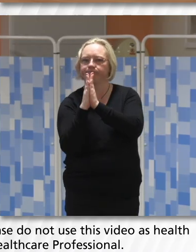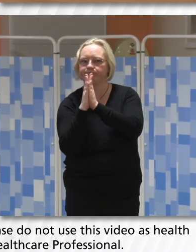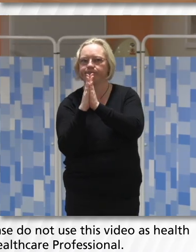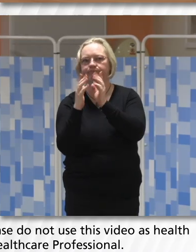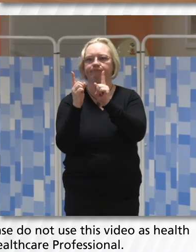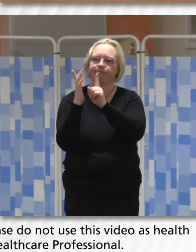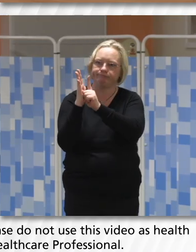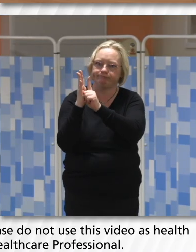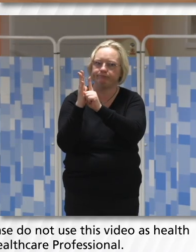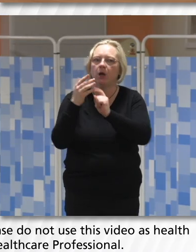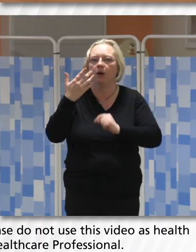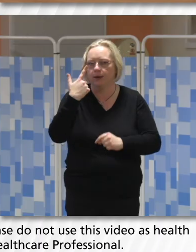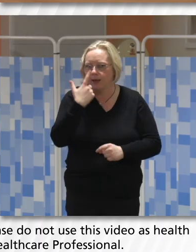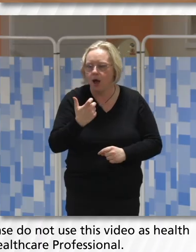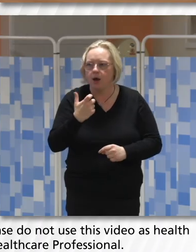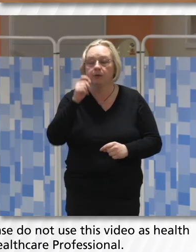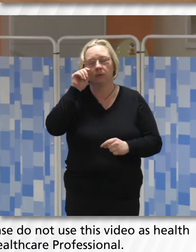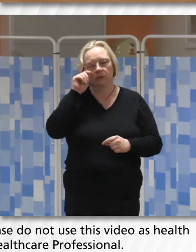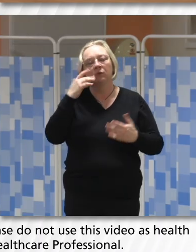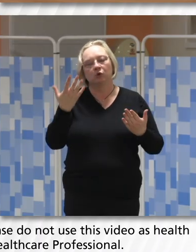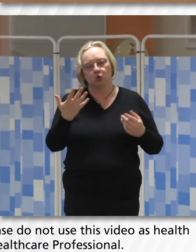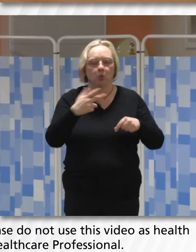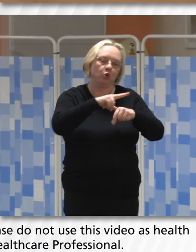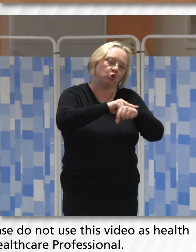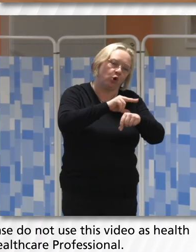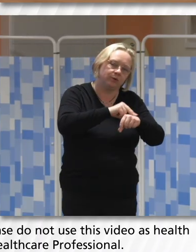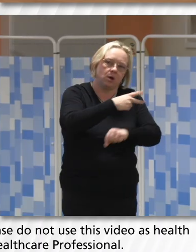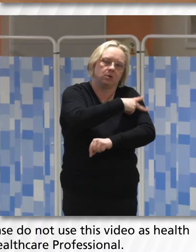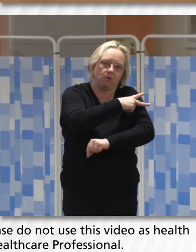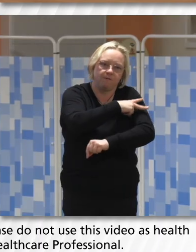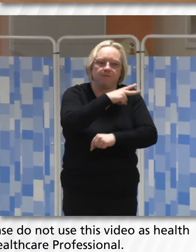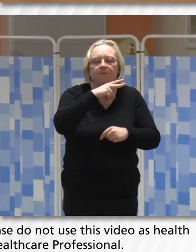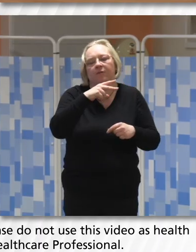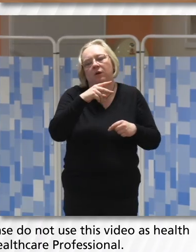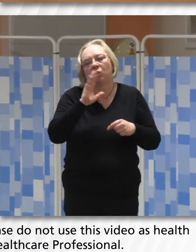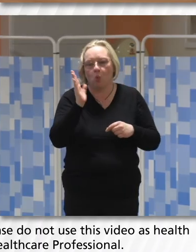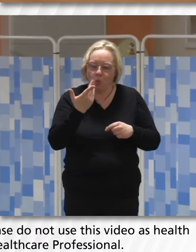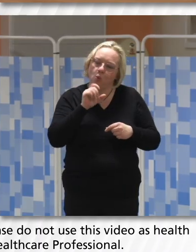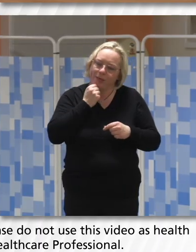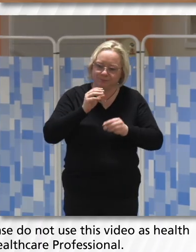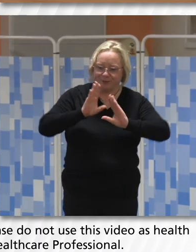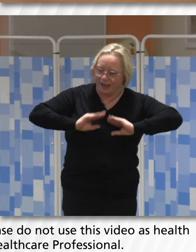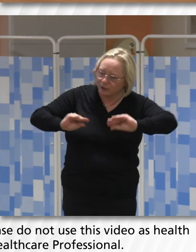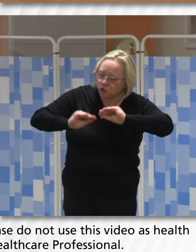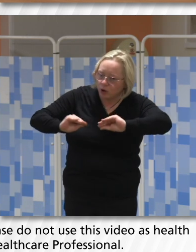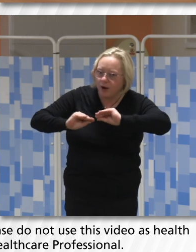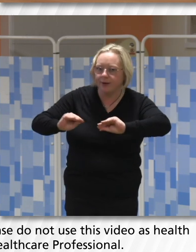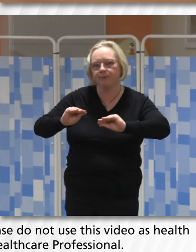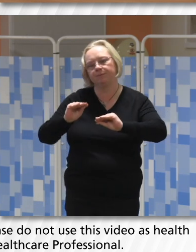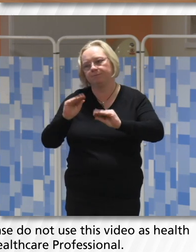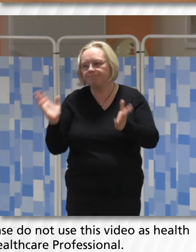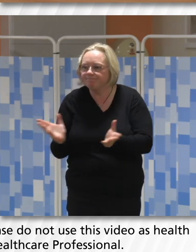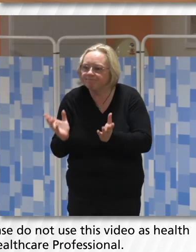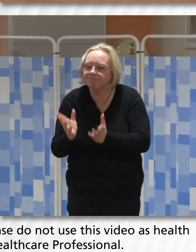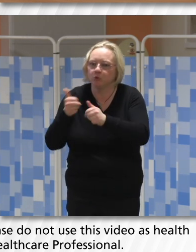and support. All the therapists, all the nurses, all the doctors talking education and support the whole time to enable the person with Parkinson's to manage